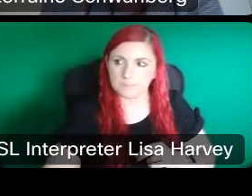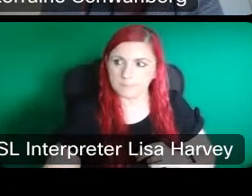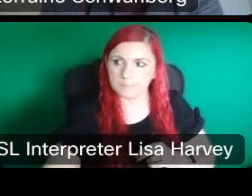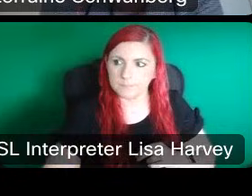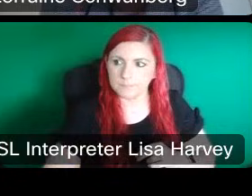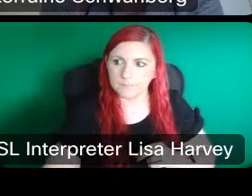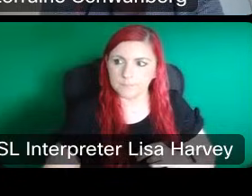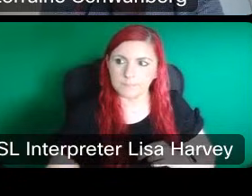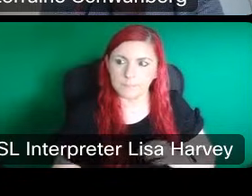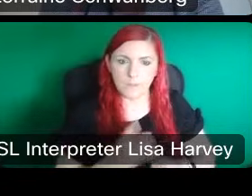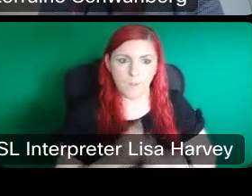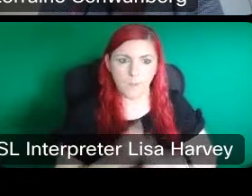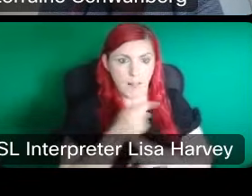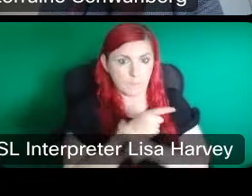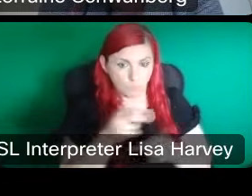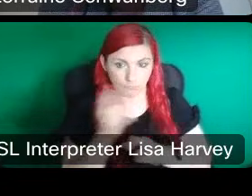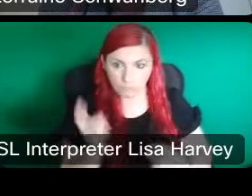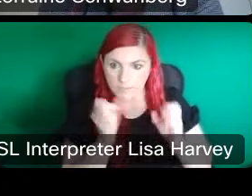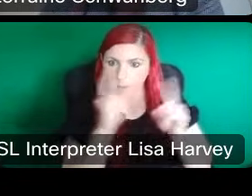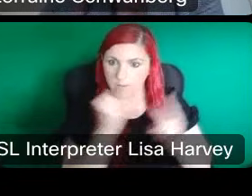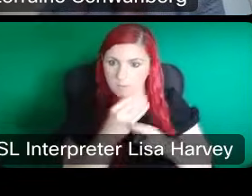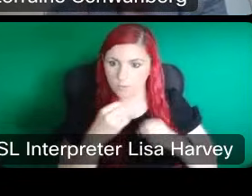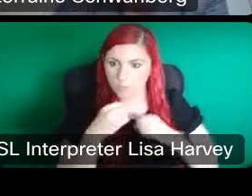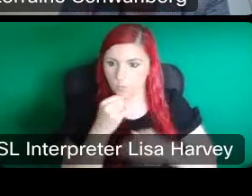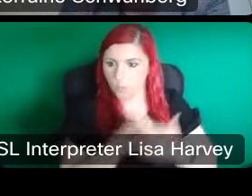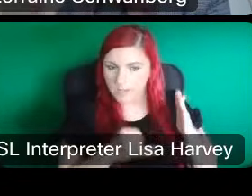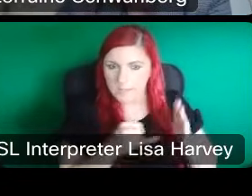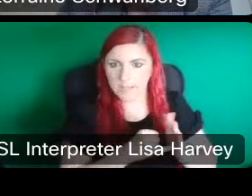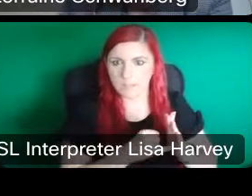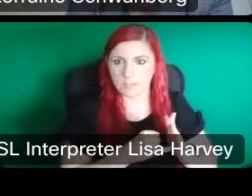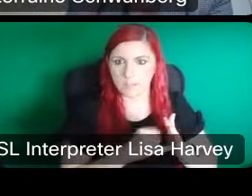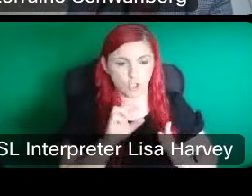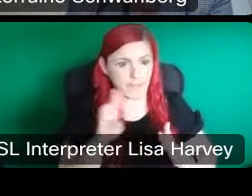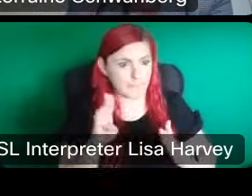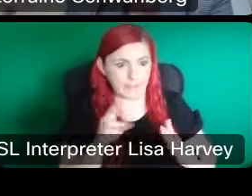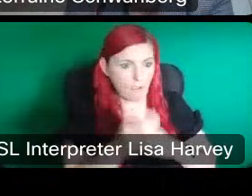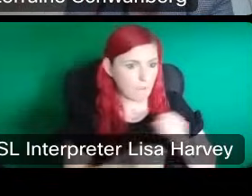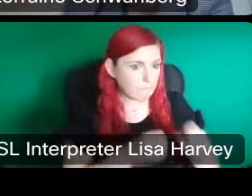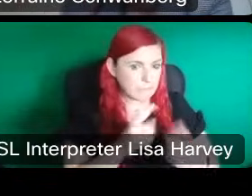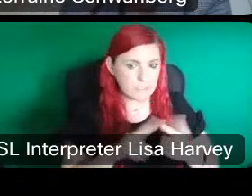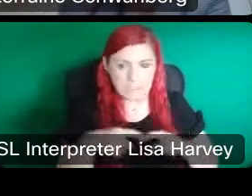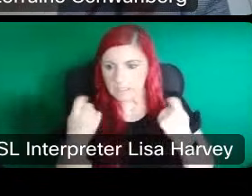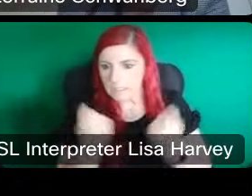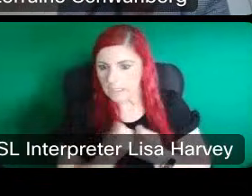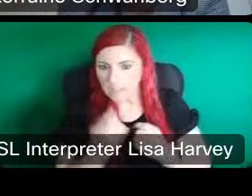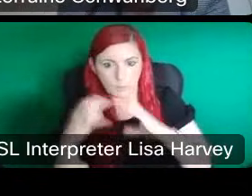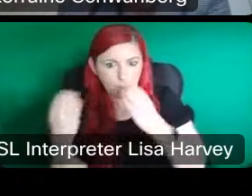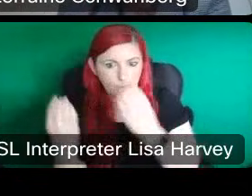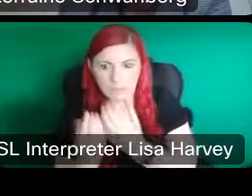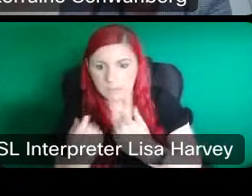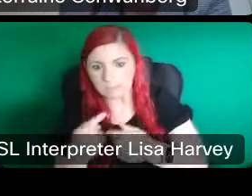To help you raise awareness within your organization, within your GP practice, within your teams, within the community